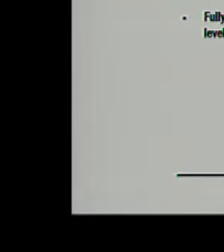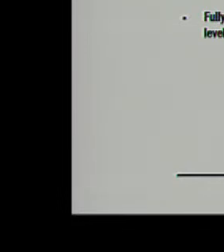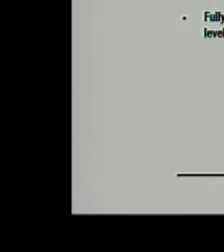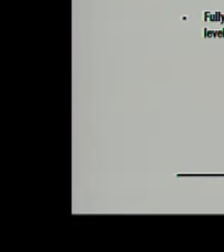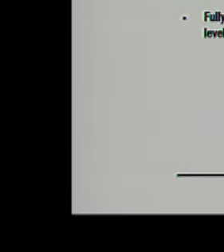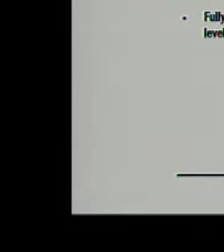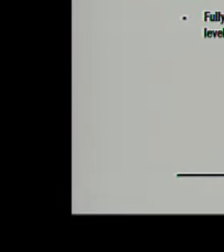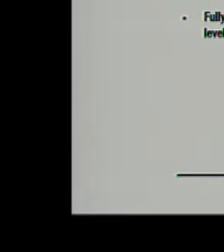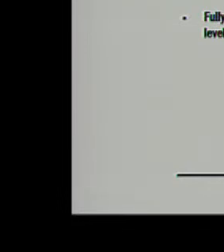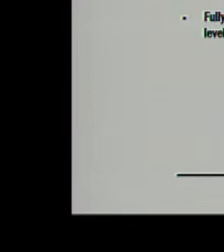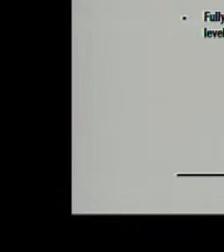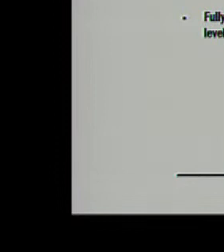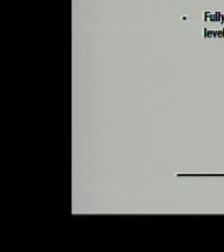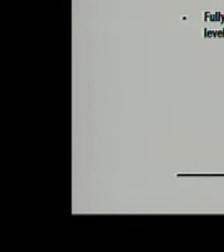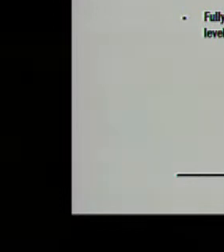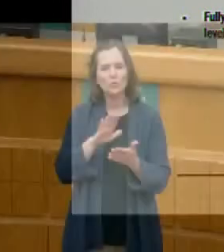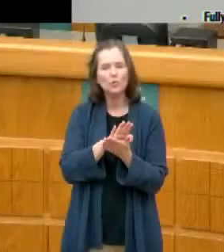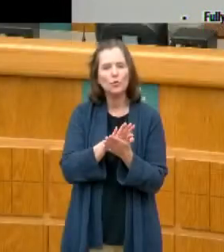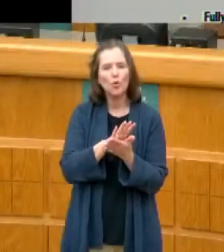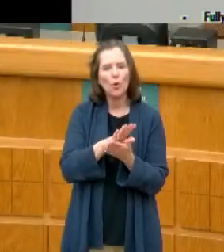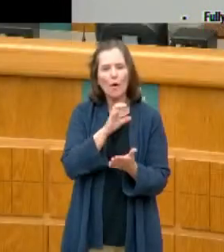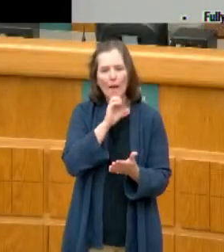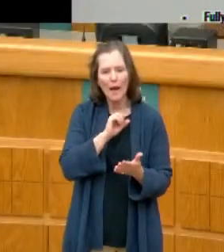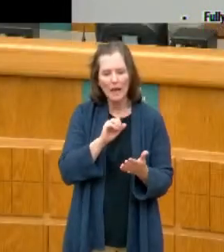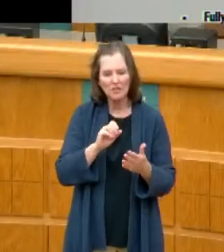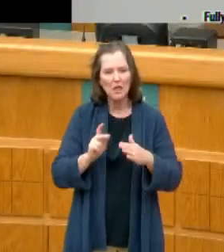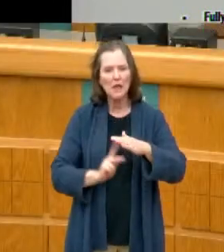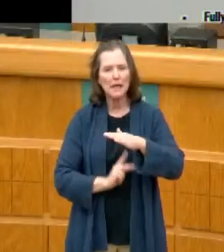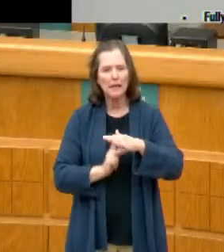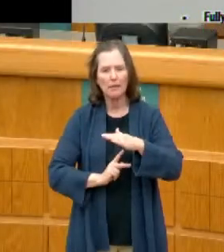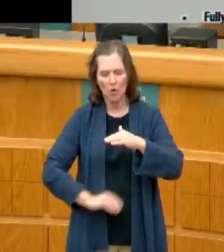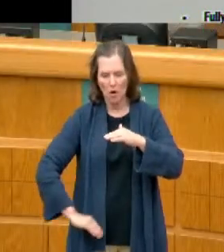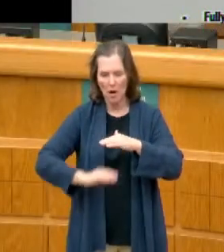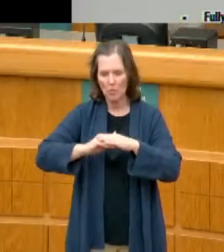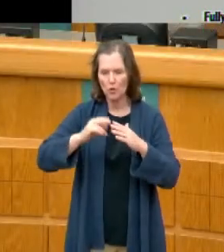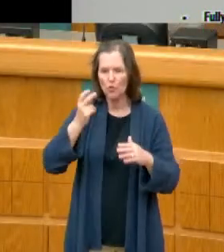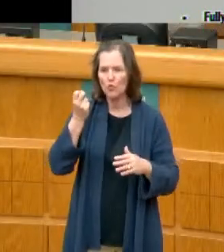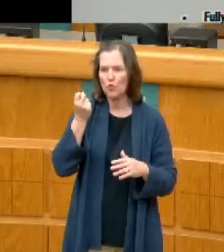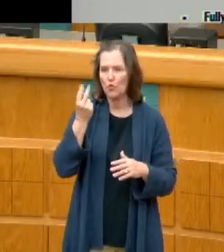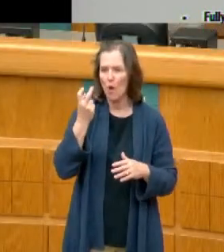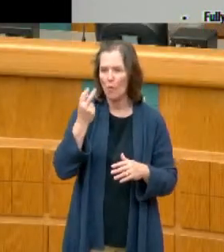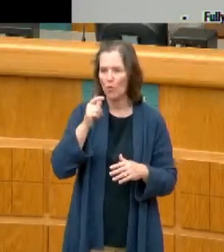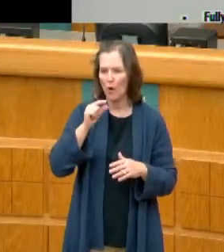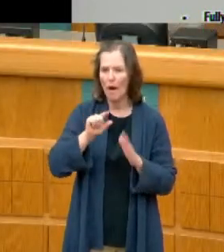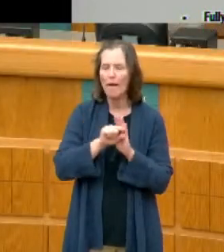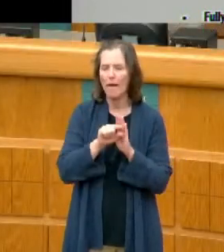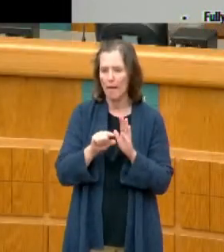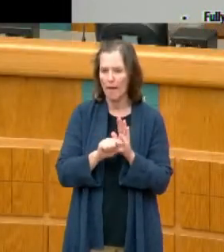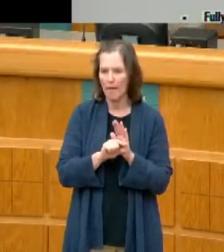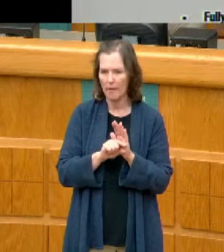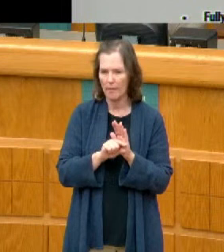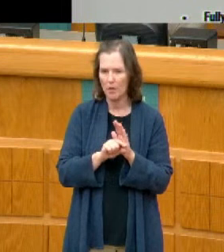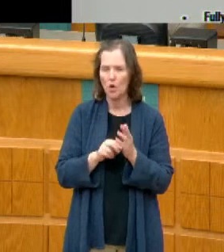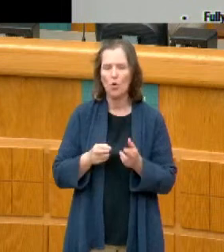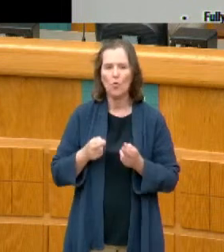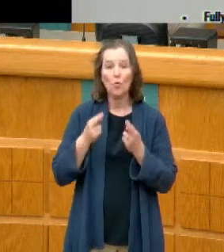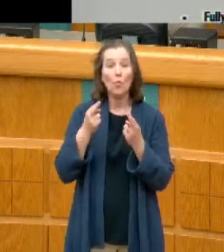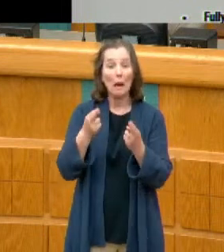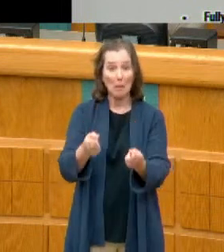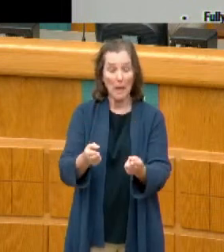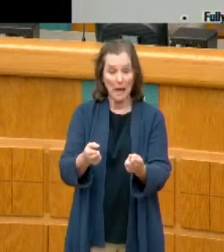for K through 12, for school-age children, and the recommendations that all